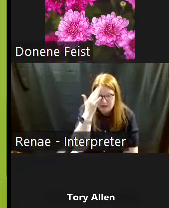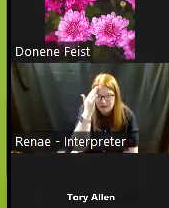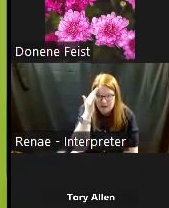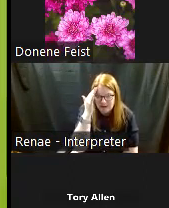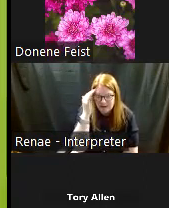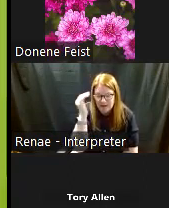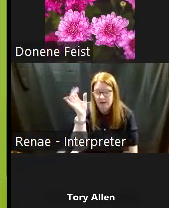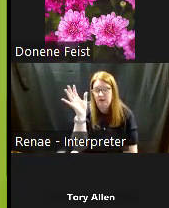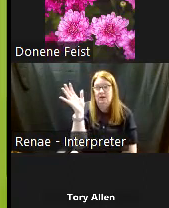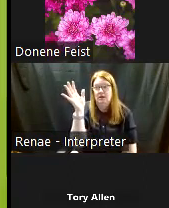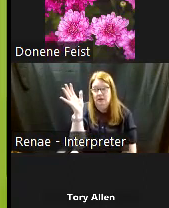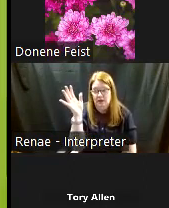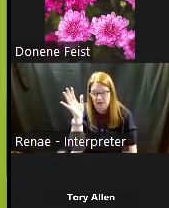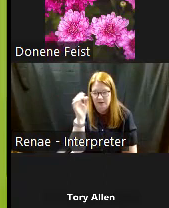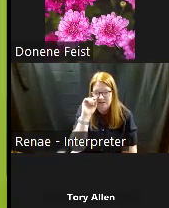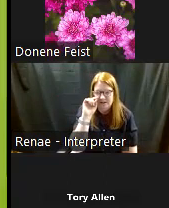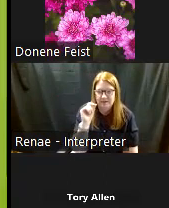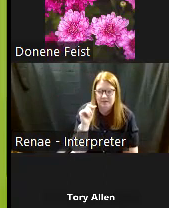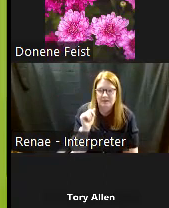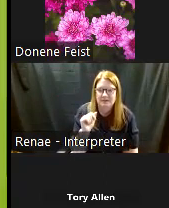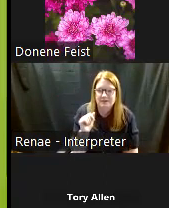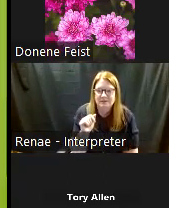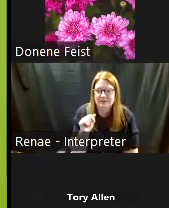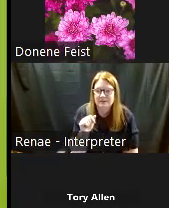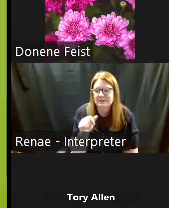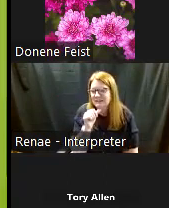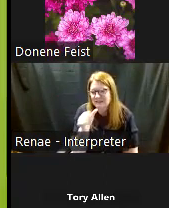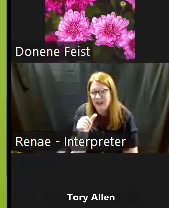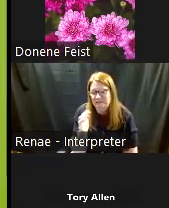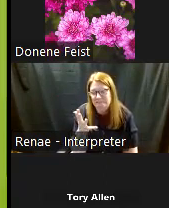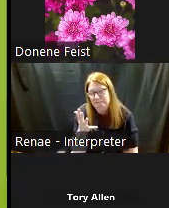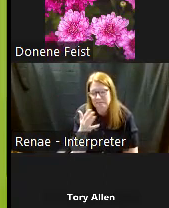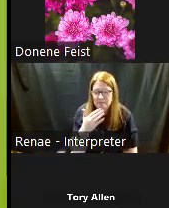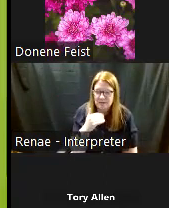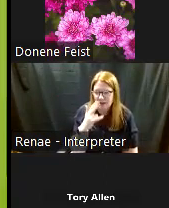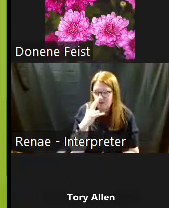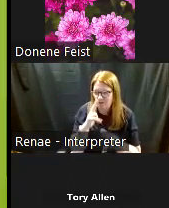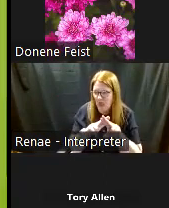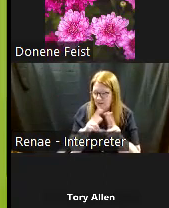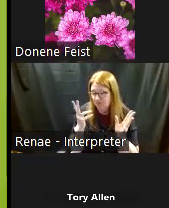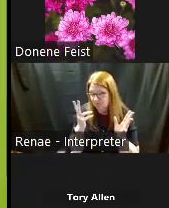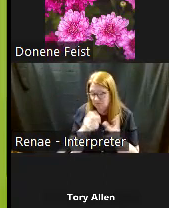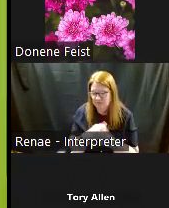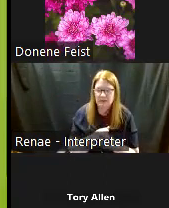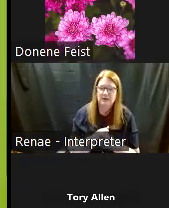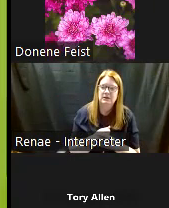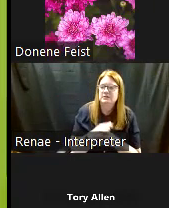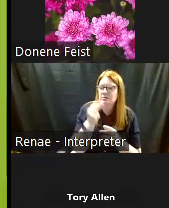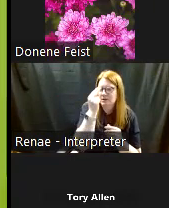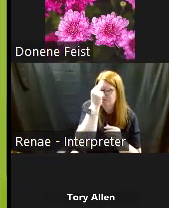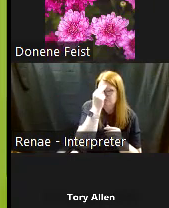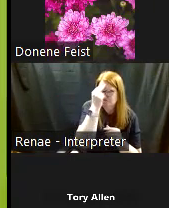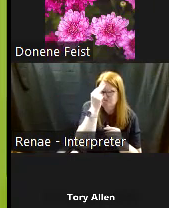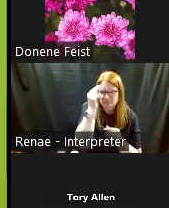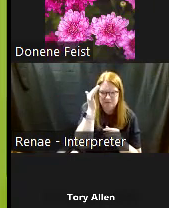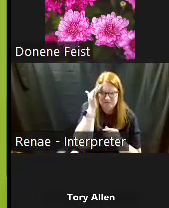baby wakes up while we're scrubbing their skin. So that is never fun. But anyway, we just clean the spots off where the stickers